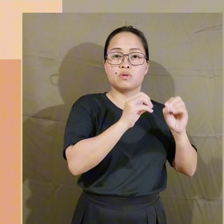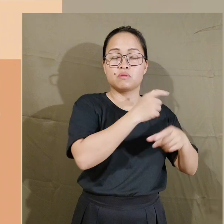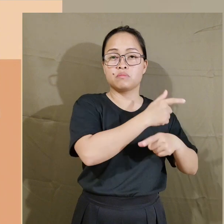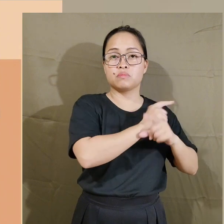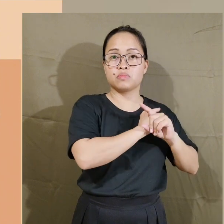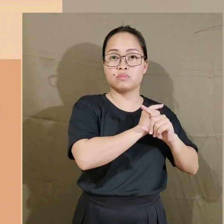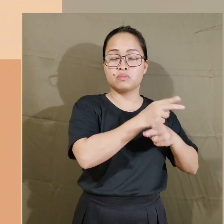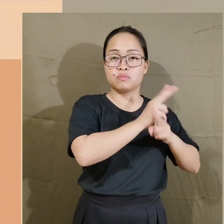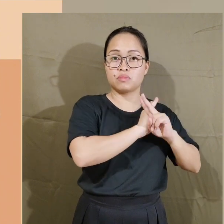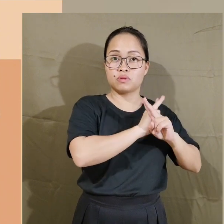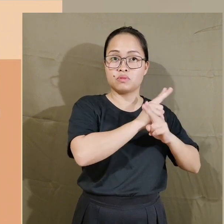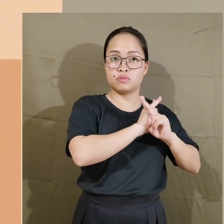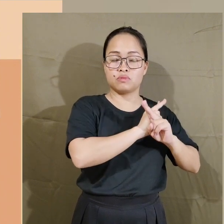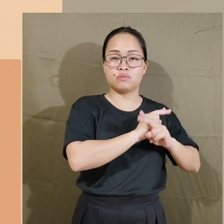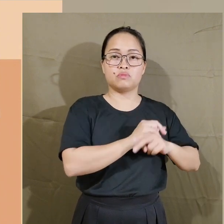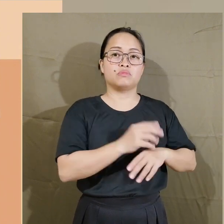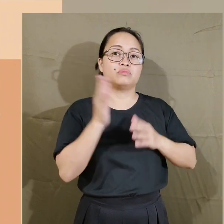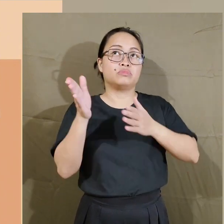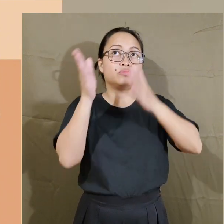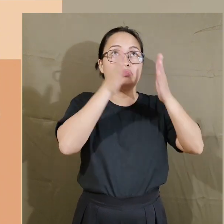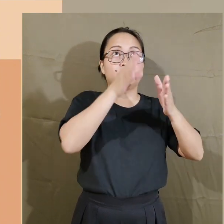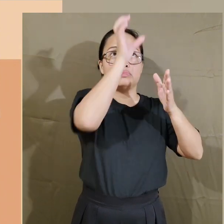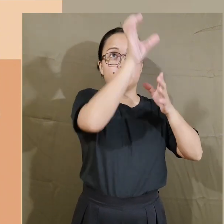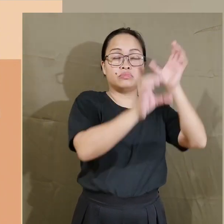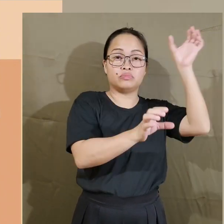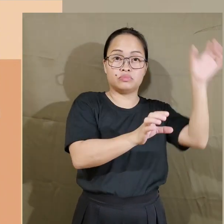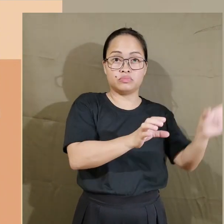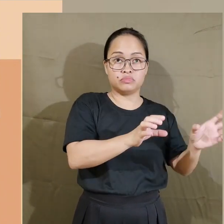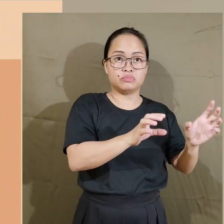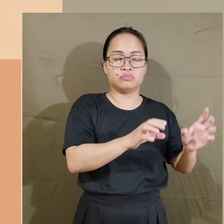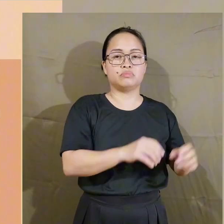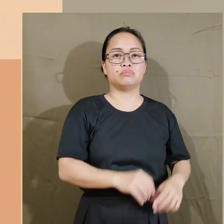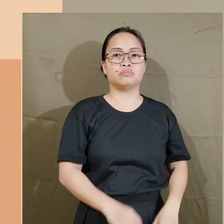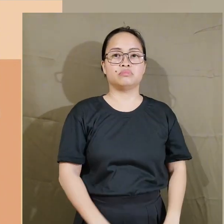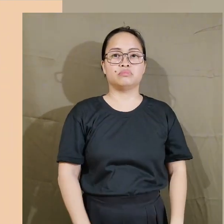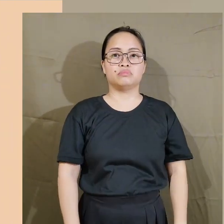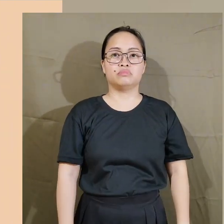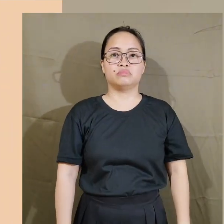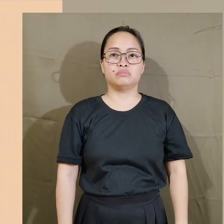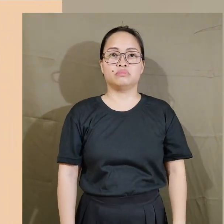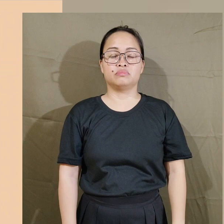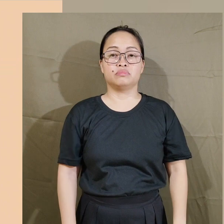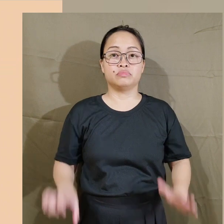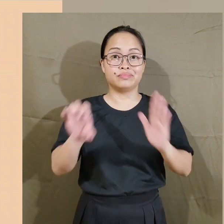the preceding column or from the preceding place.